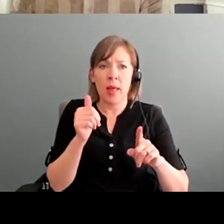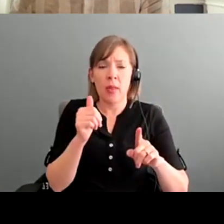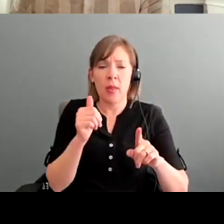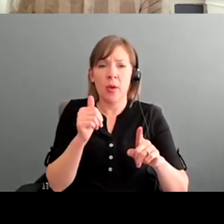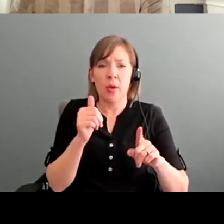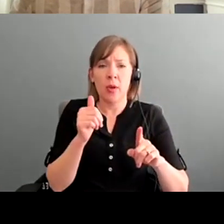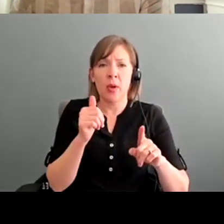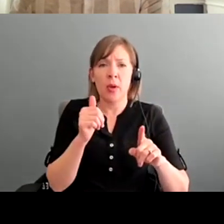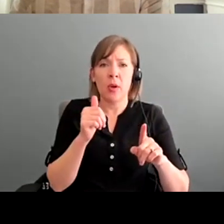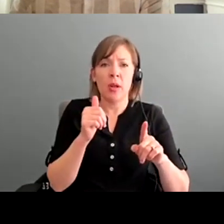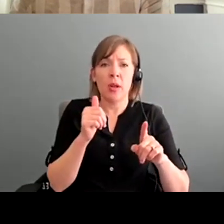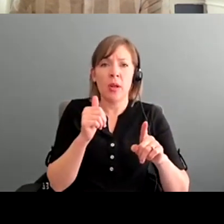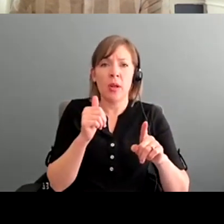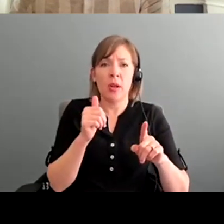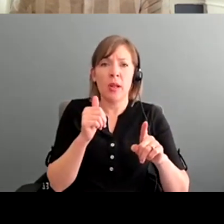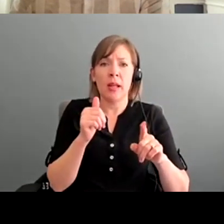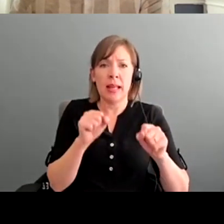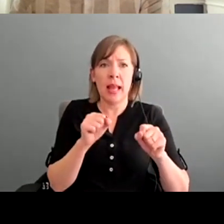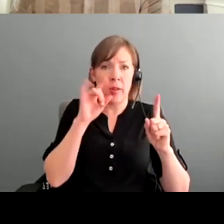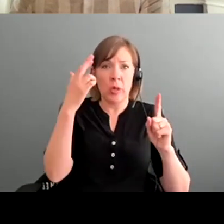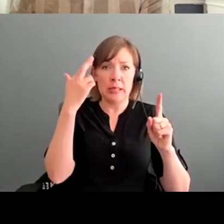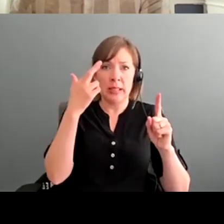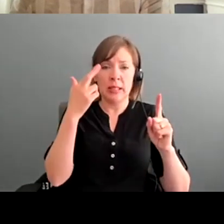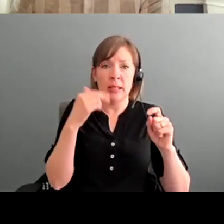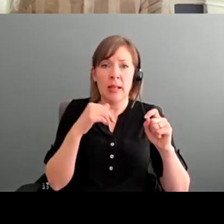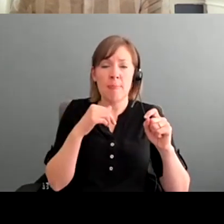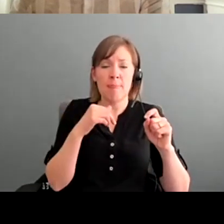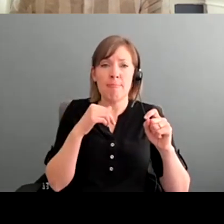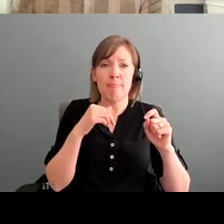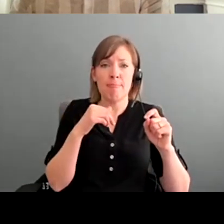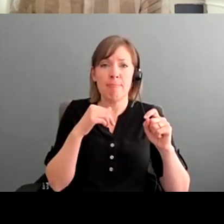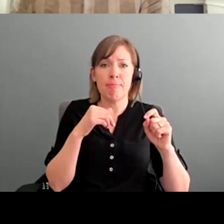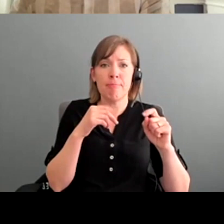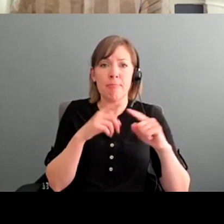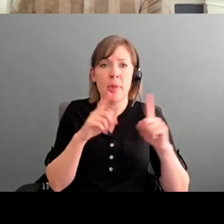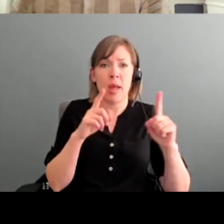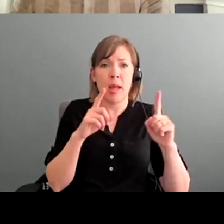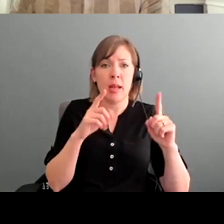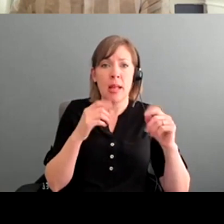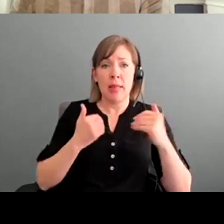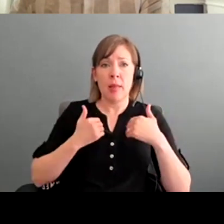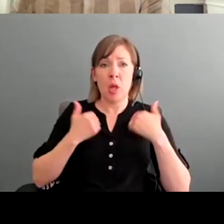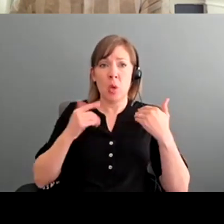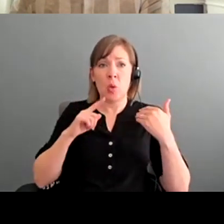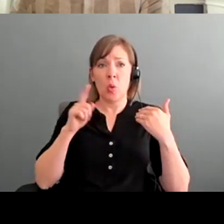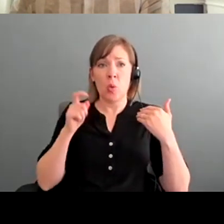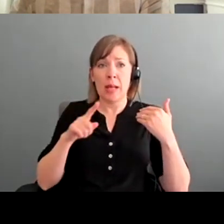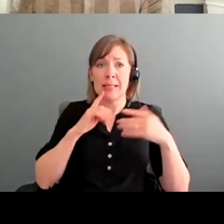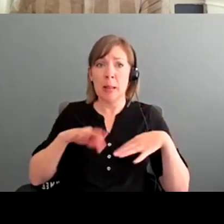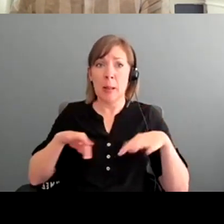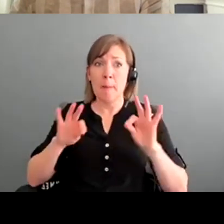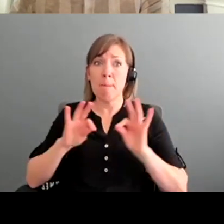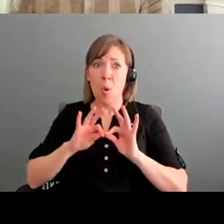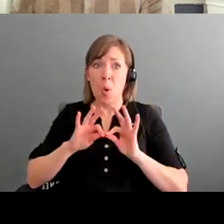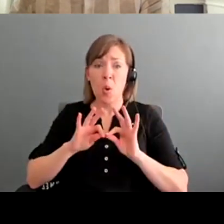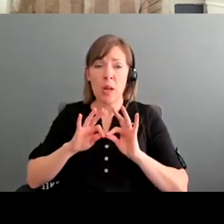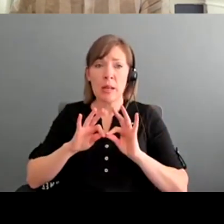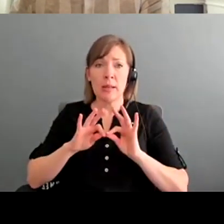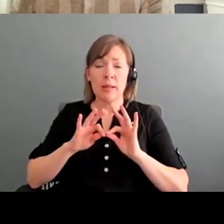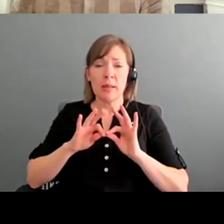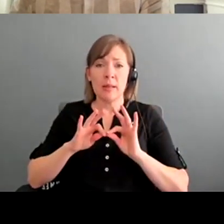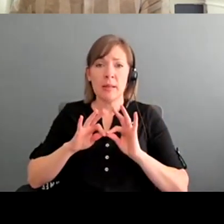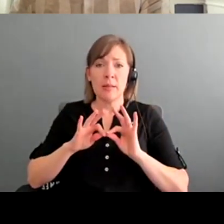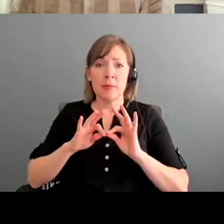can work for that reason. But I mean, the youth question is important because